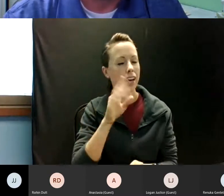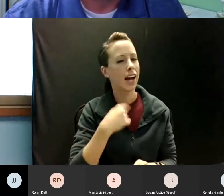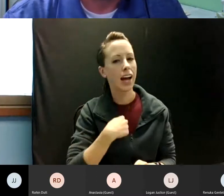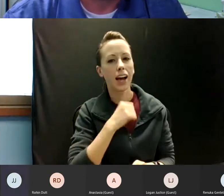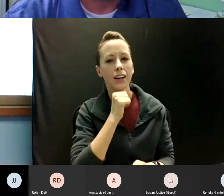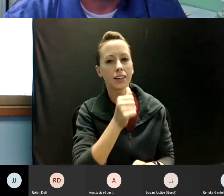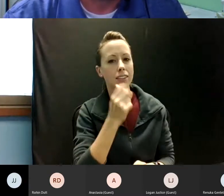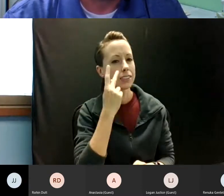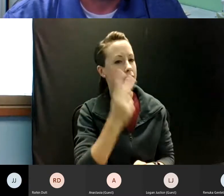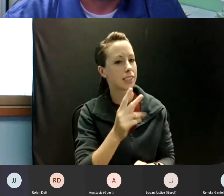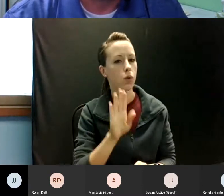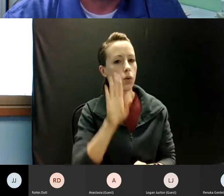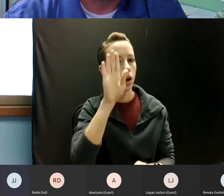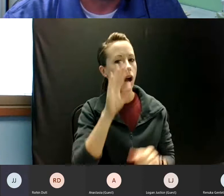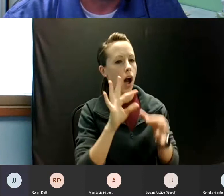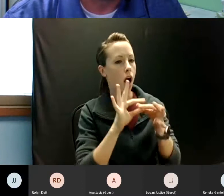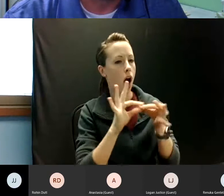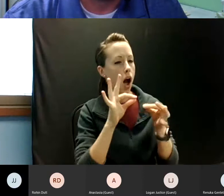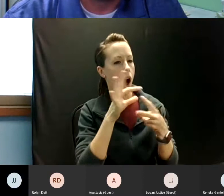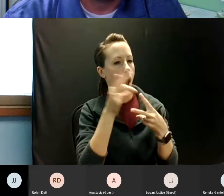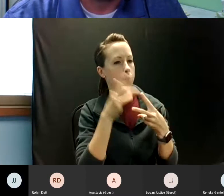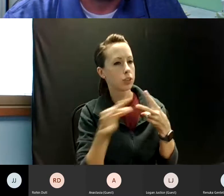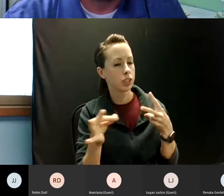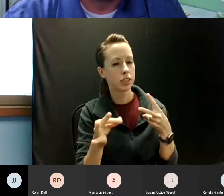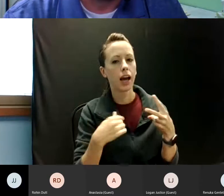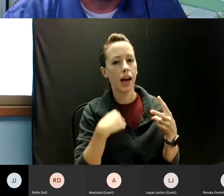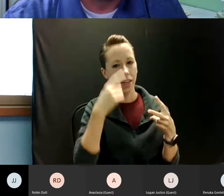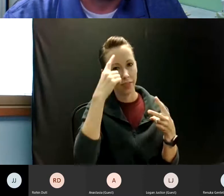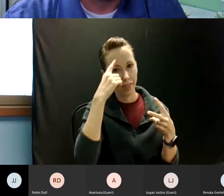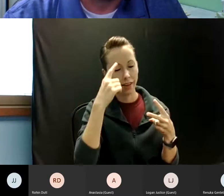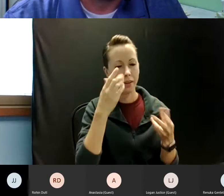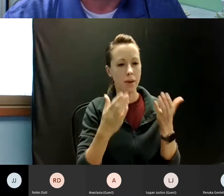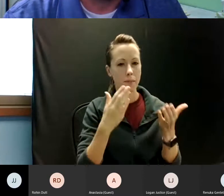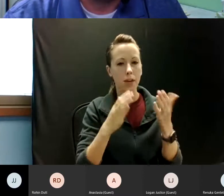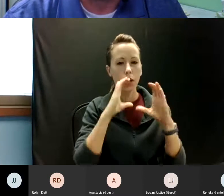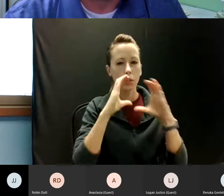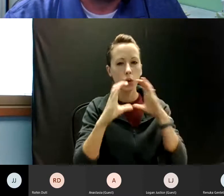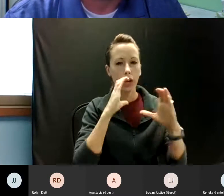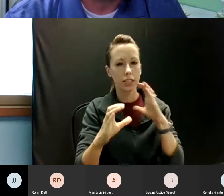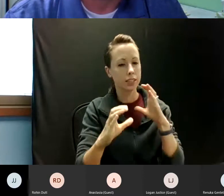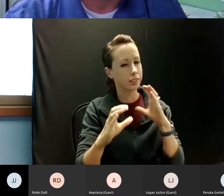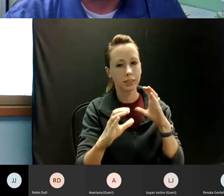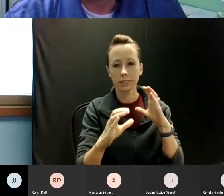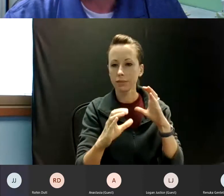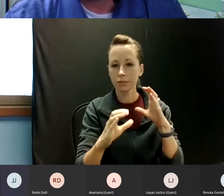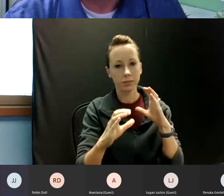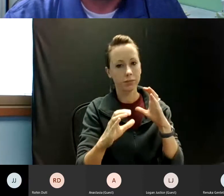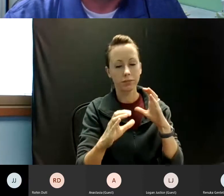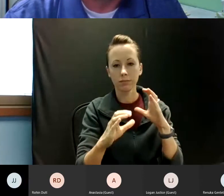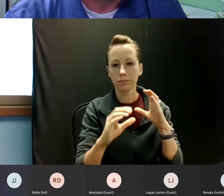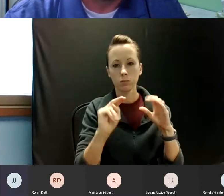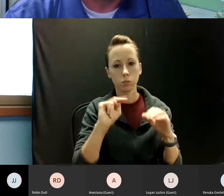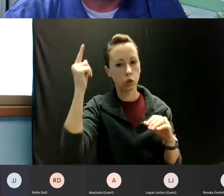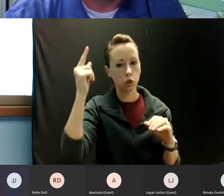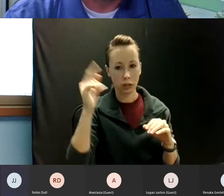but I think that like the breakdown in communication was one of the biggest problems with NTI.